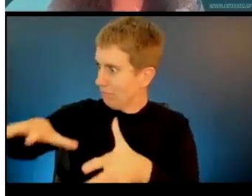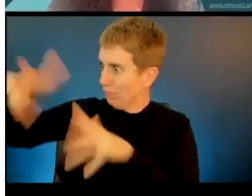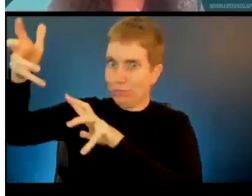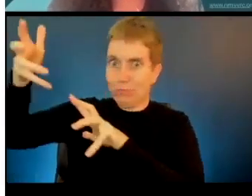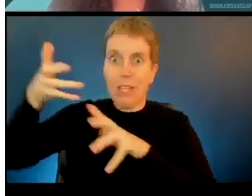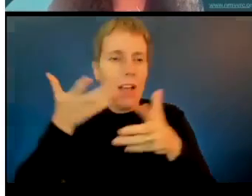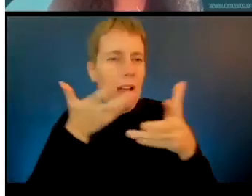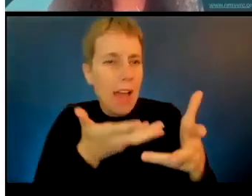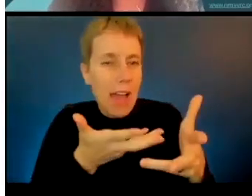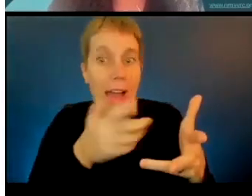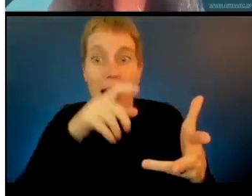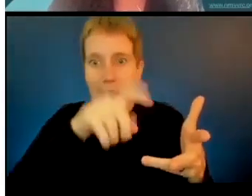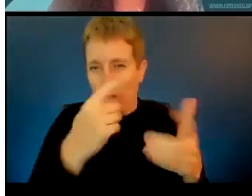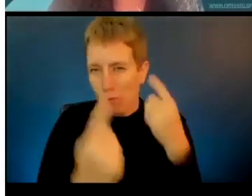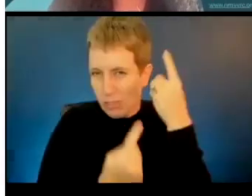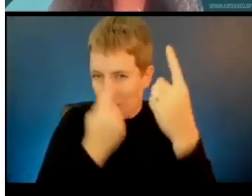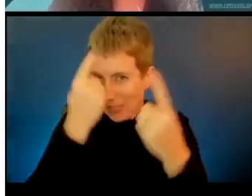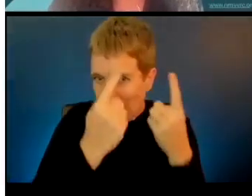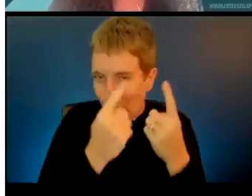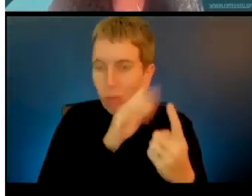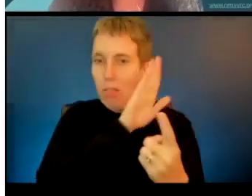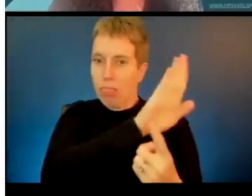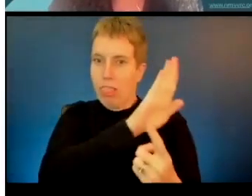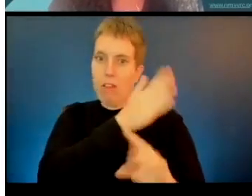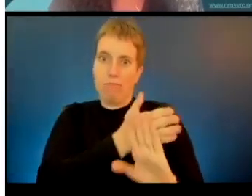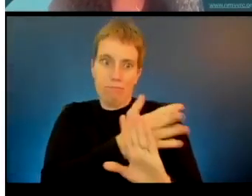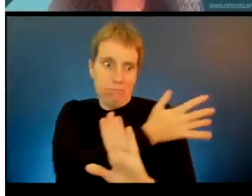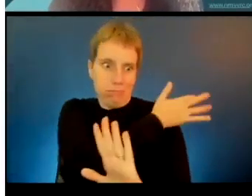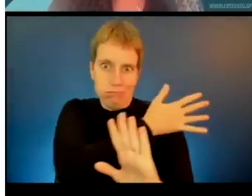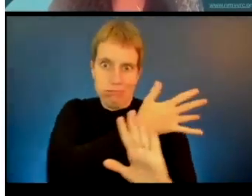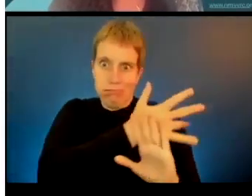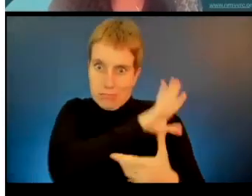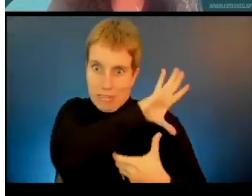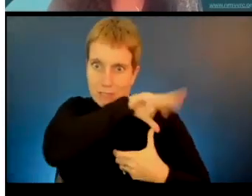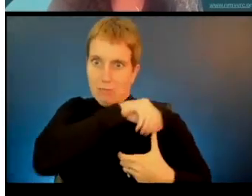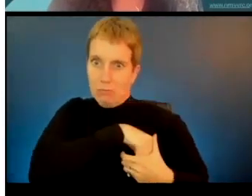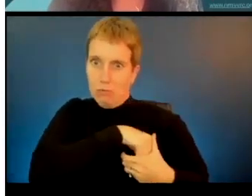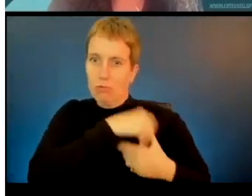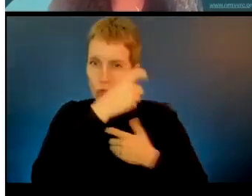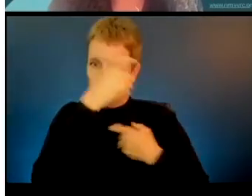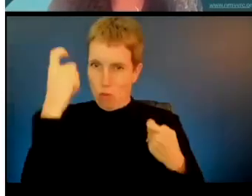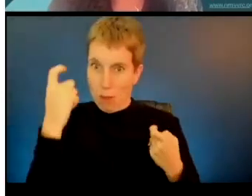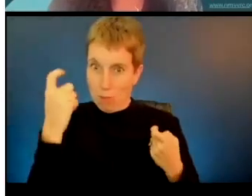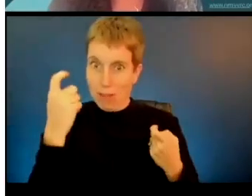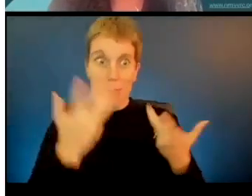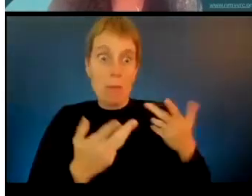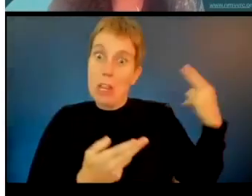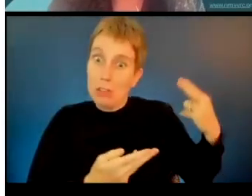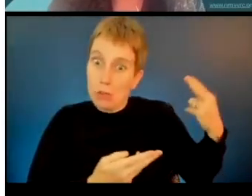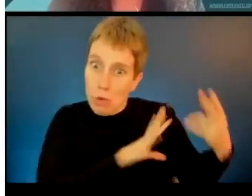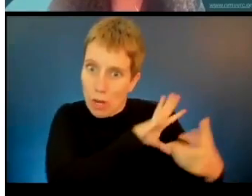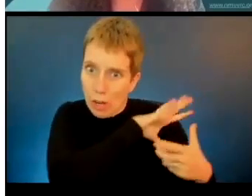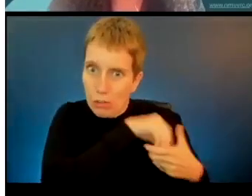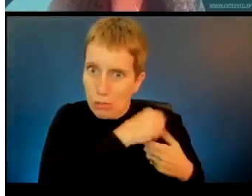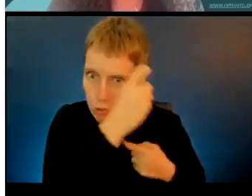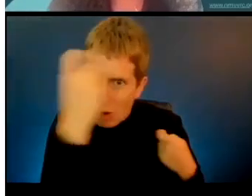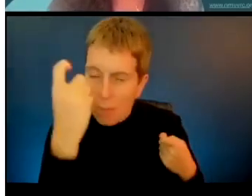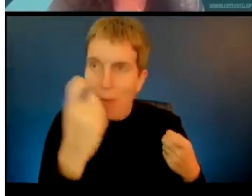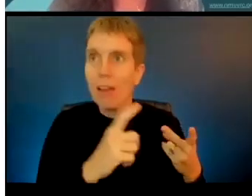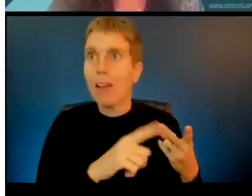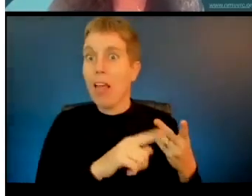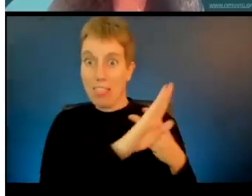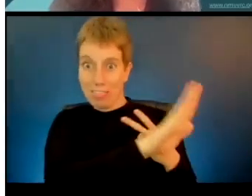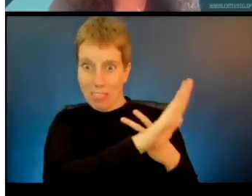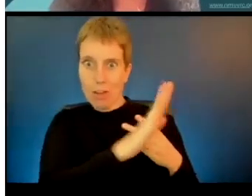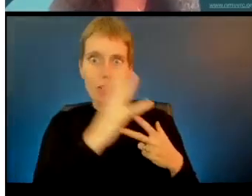one's relationship with historical trauma, one's interactions that they may have had with systems, both individually and